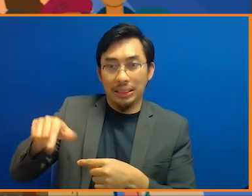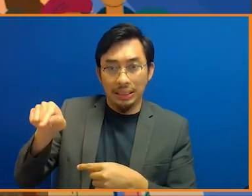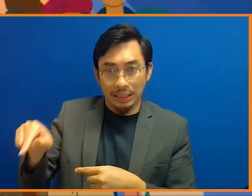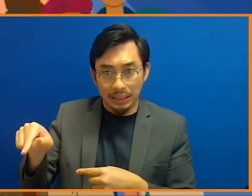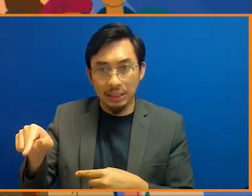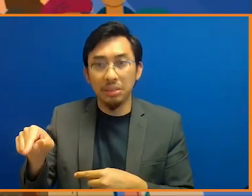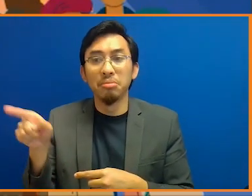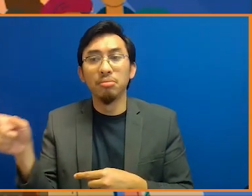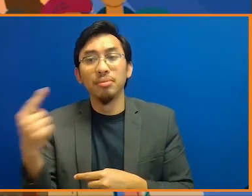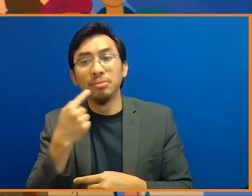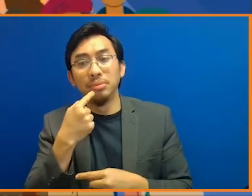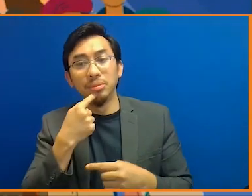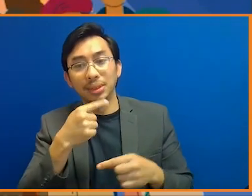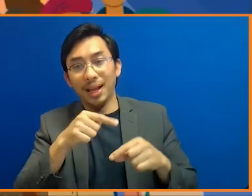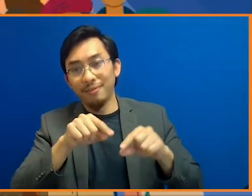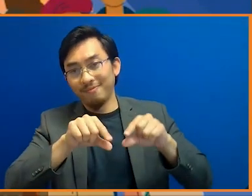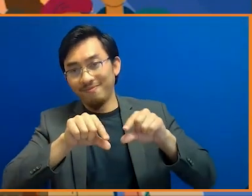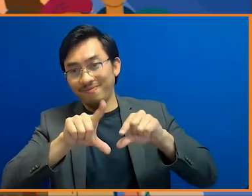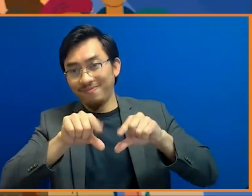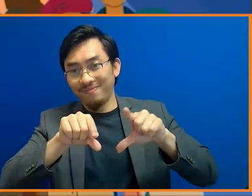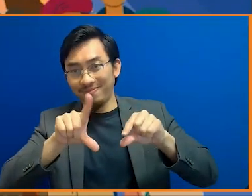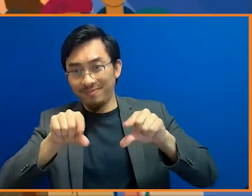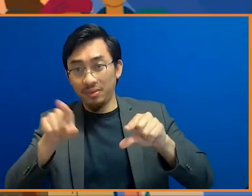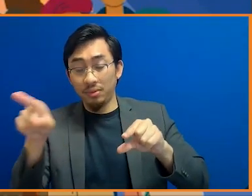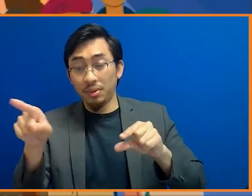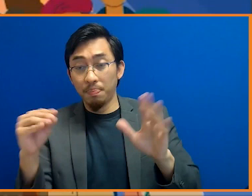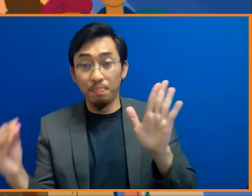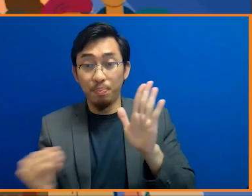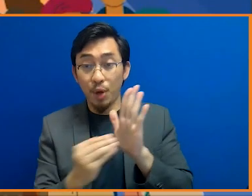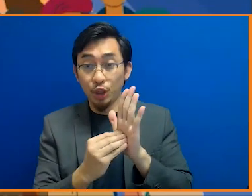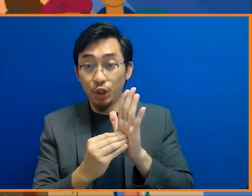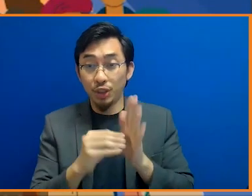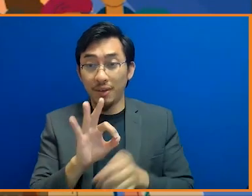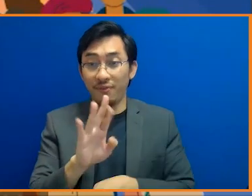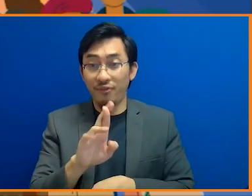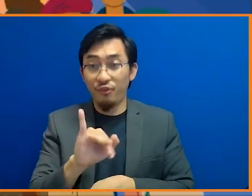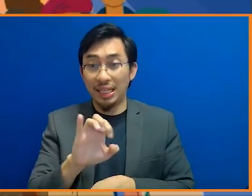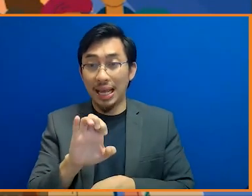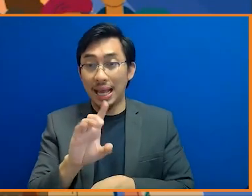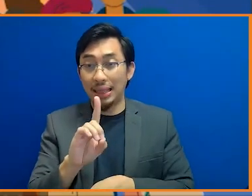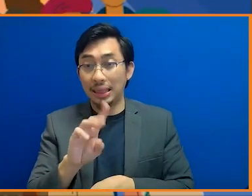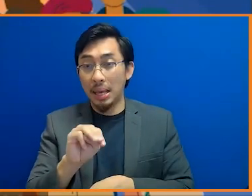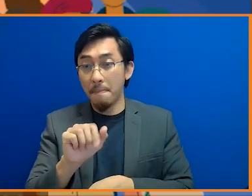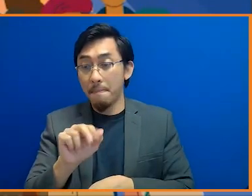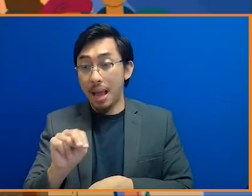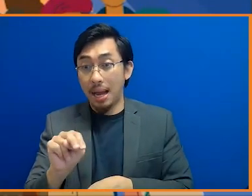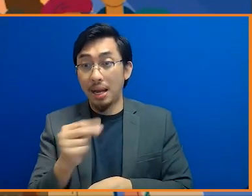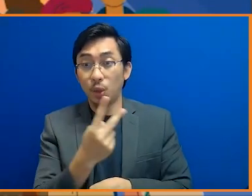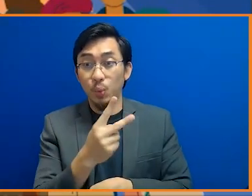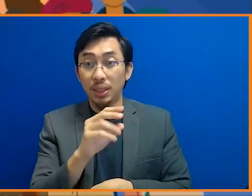um, so the statistic of human casualties that published by Friedman in